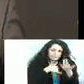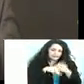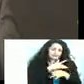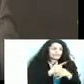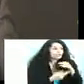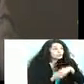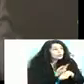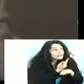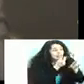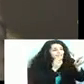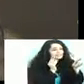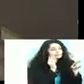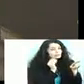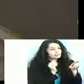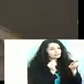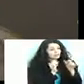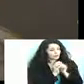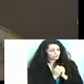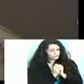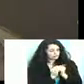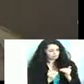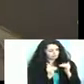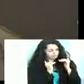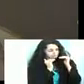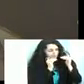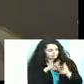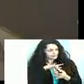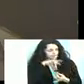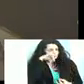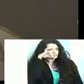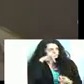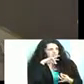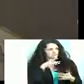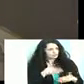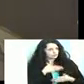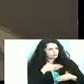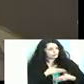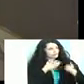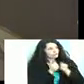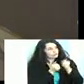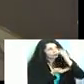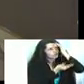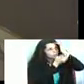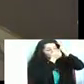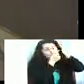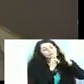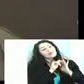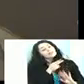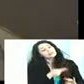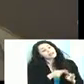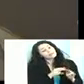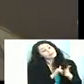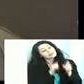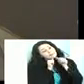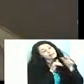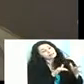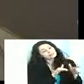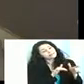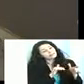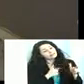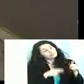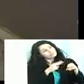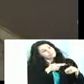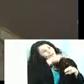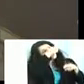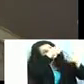And use this experience of worship to lift our spirit to join with you, so that the name that is blessed on high is the